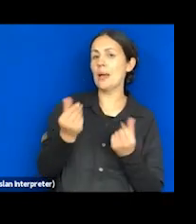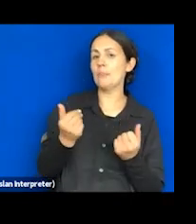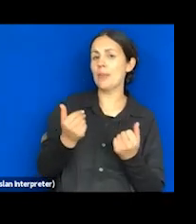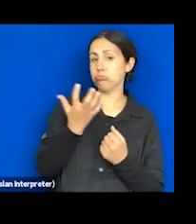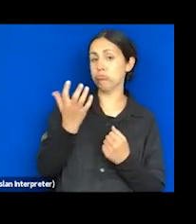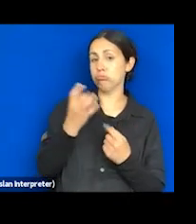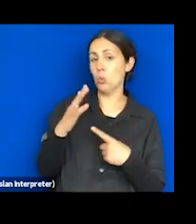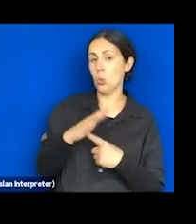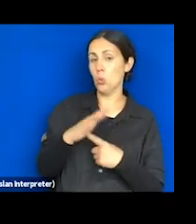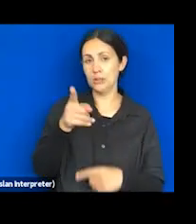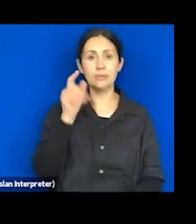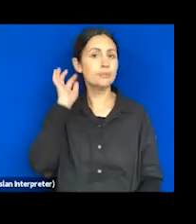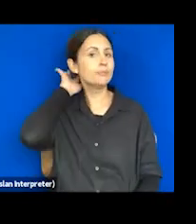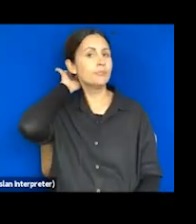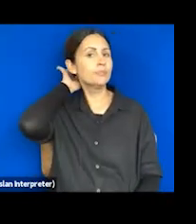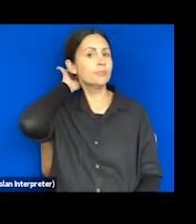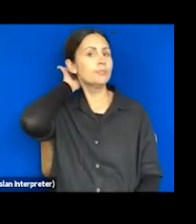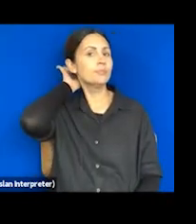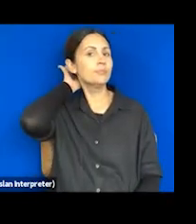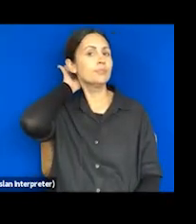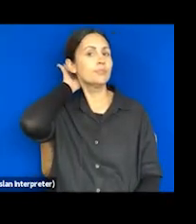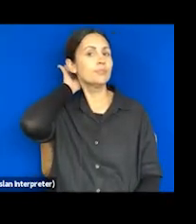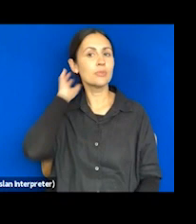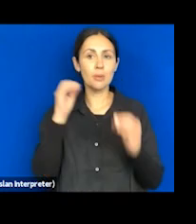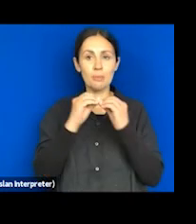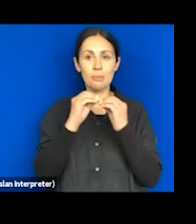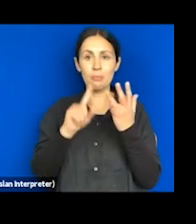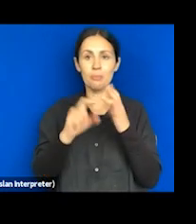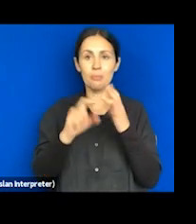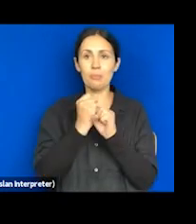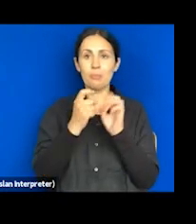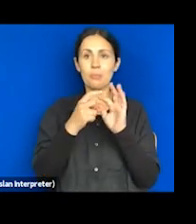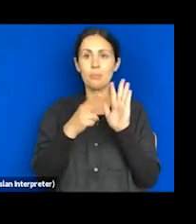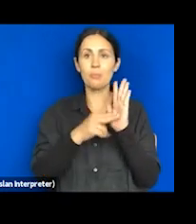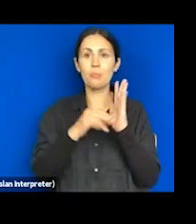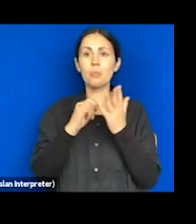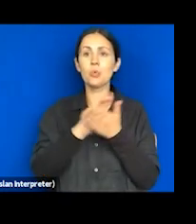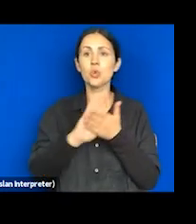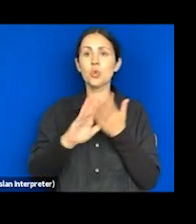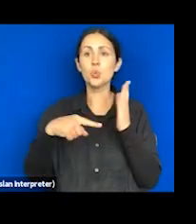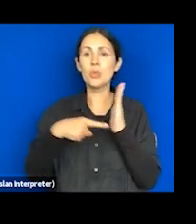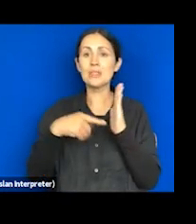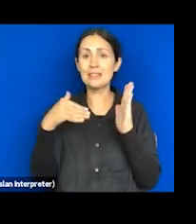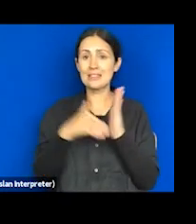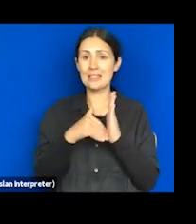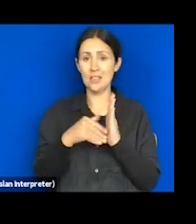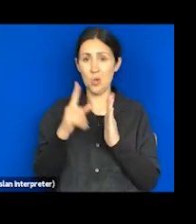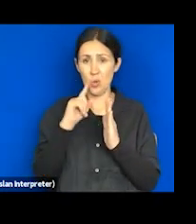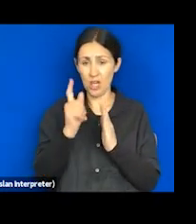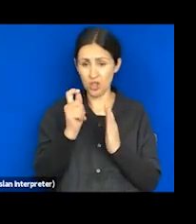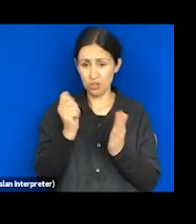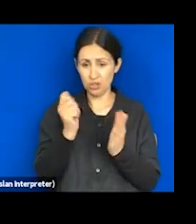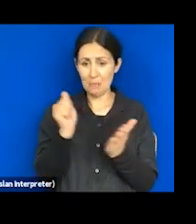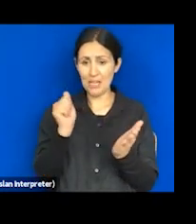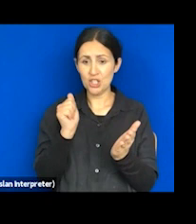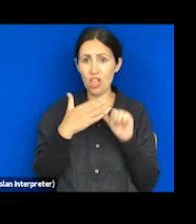actually, Bogenschutz, who published the open label study in alcohol, is, I believe, just about to publish the results, positive results of a